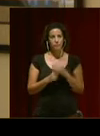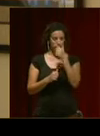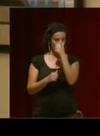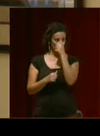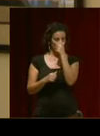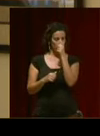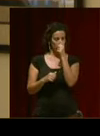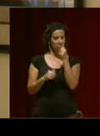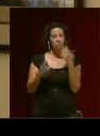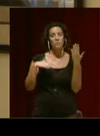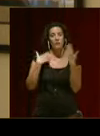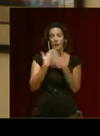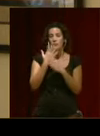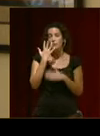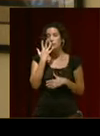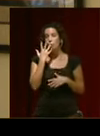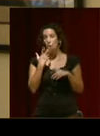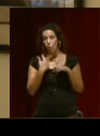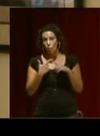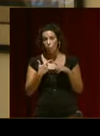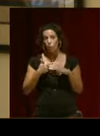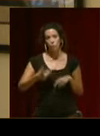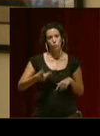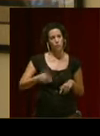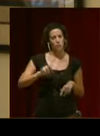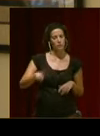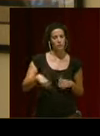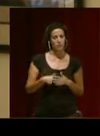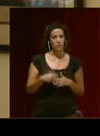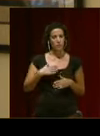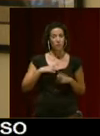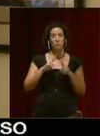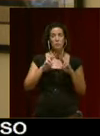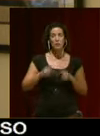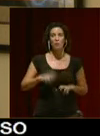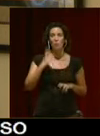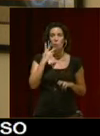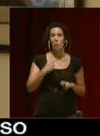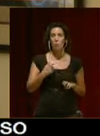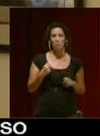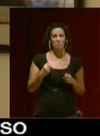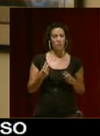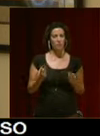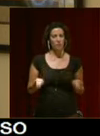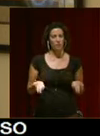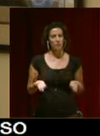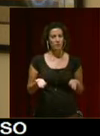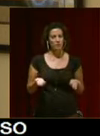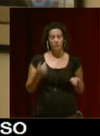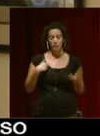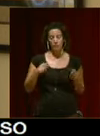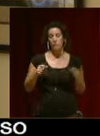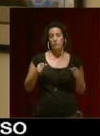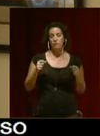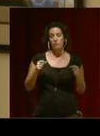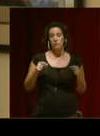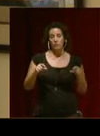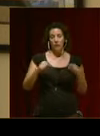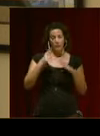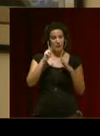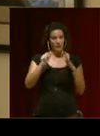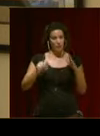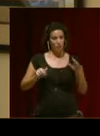Madrid without importing the parts. And that took us 4 years. And even color matters, which is something that researchers